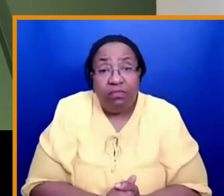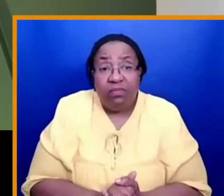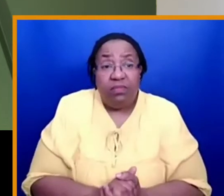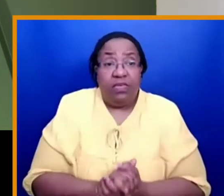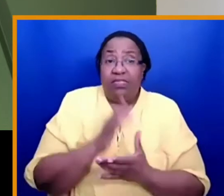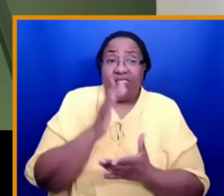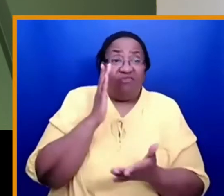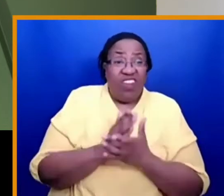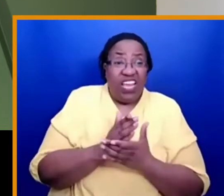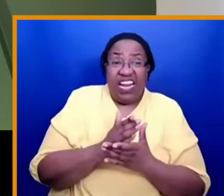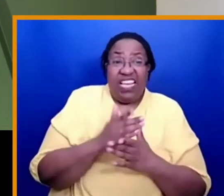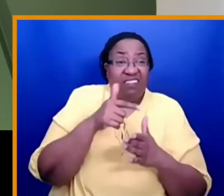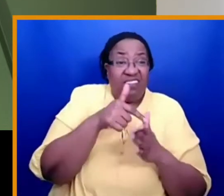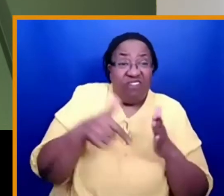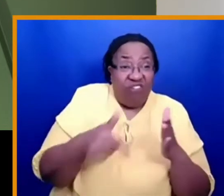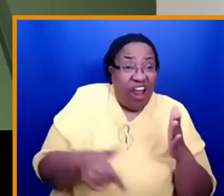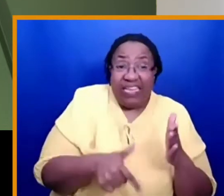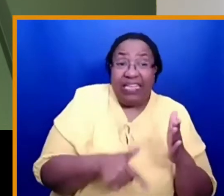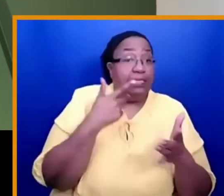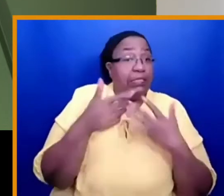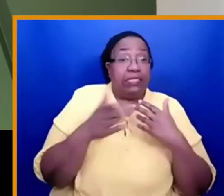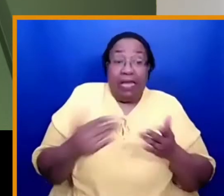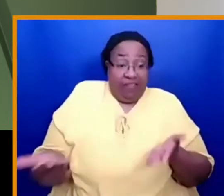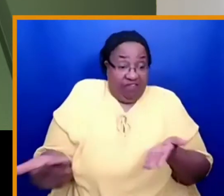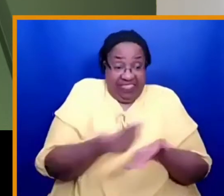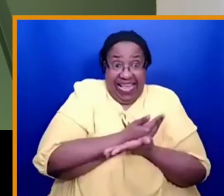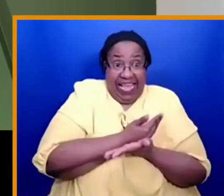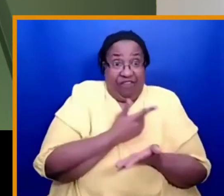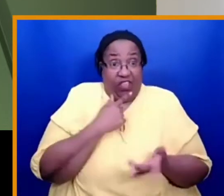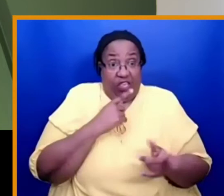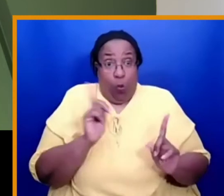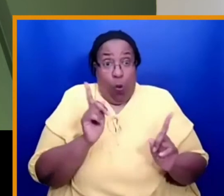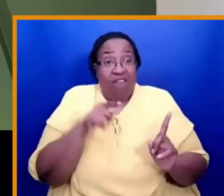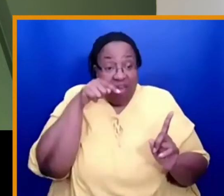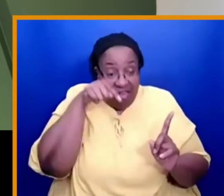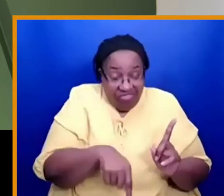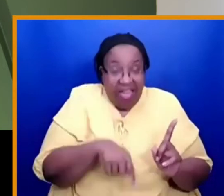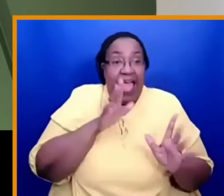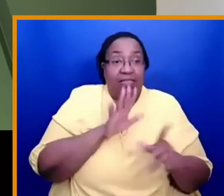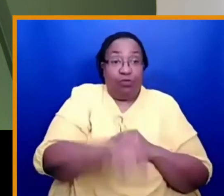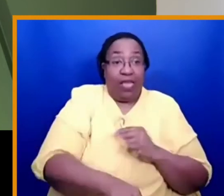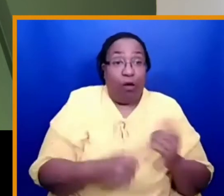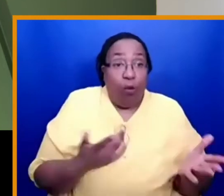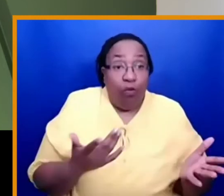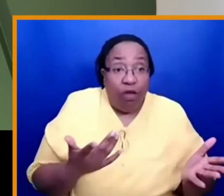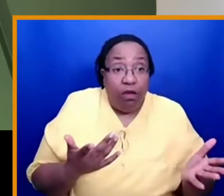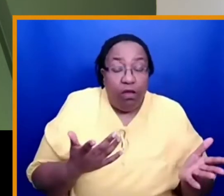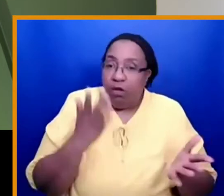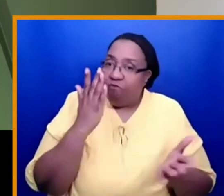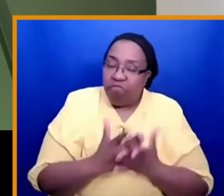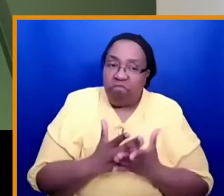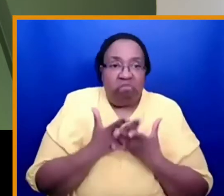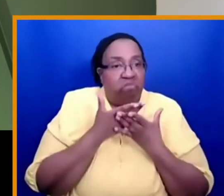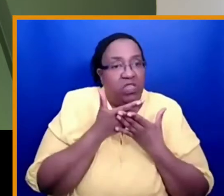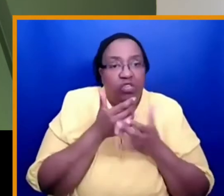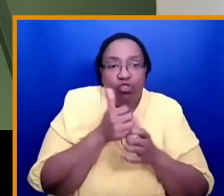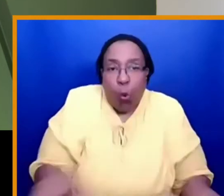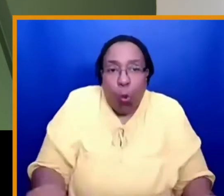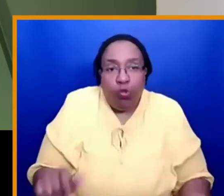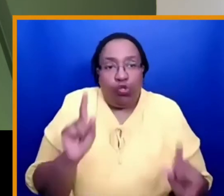led the government to abandon fracking can be addressed. The solution is clear. We all need to use less